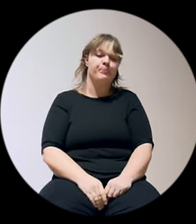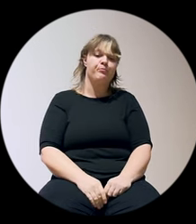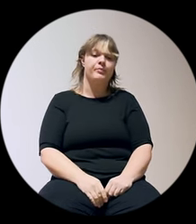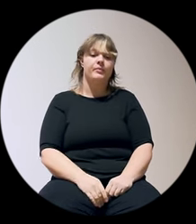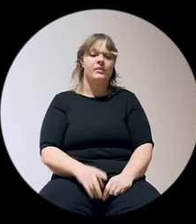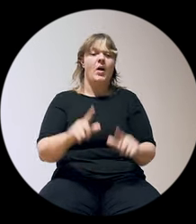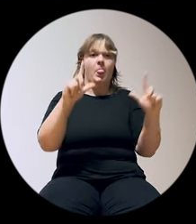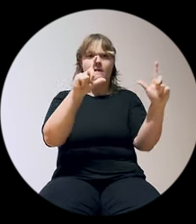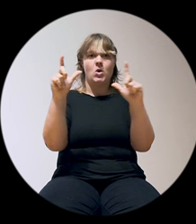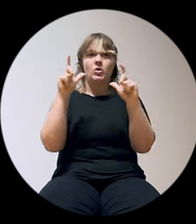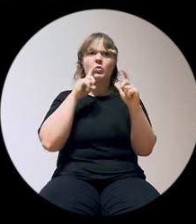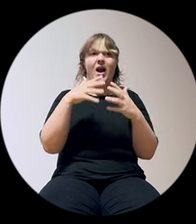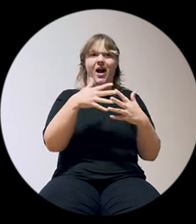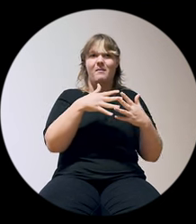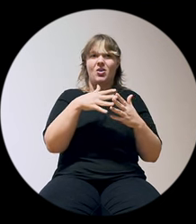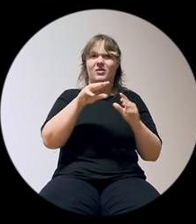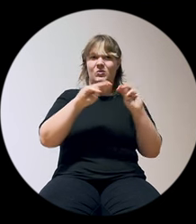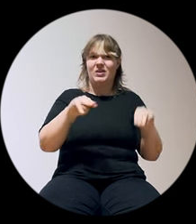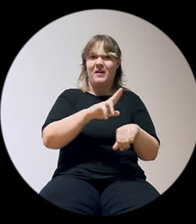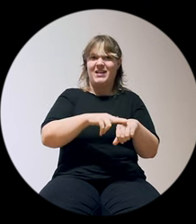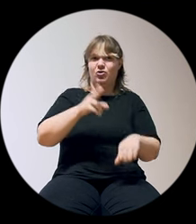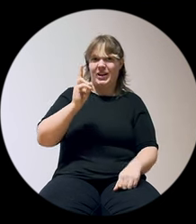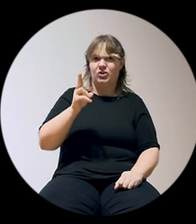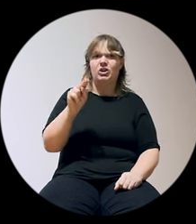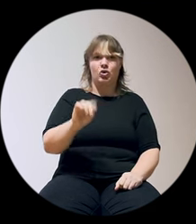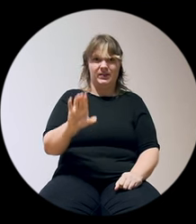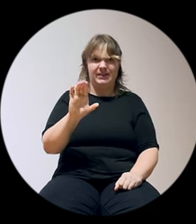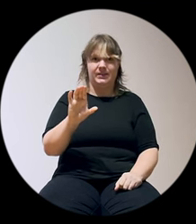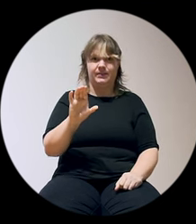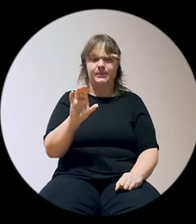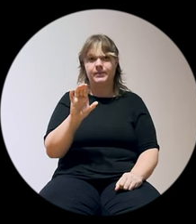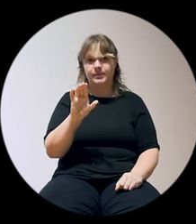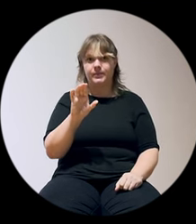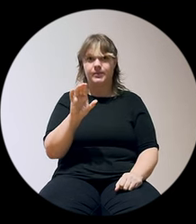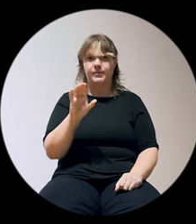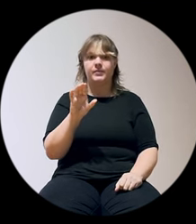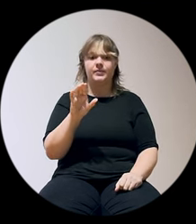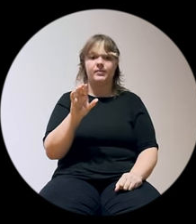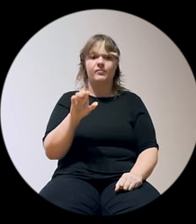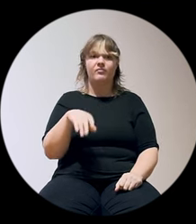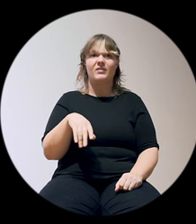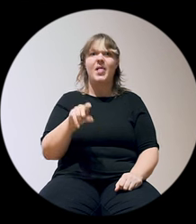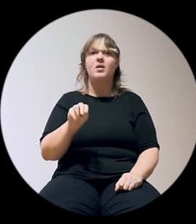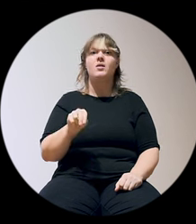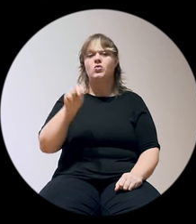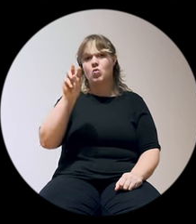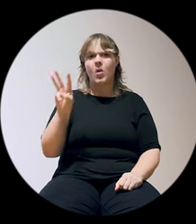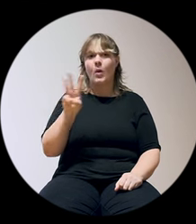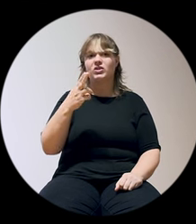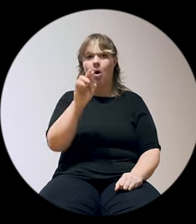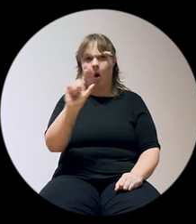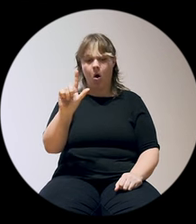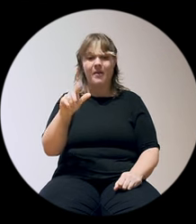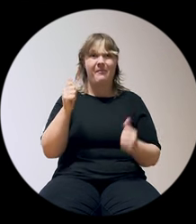The photos were taken at the American Museum of Natural History in New York City, in the Great Northwest Hall.